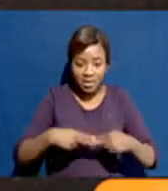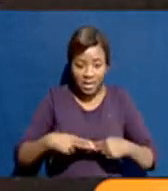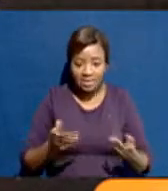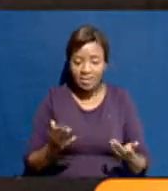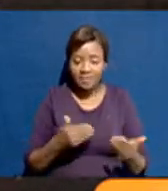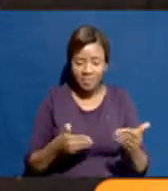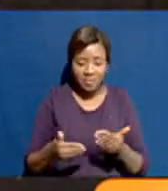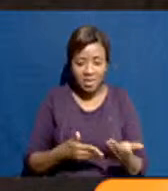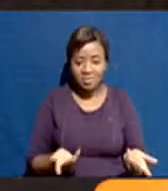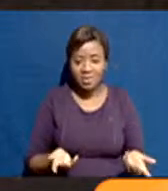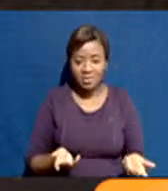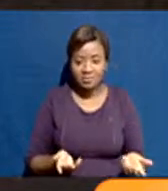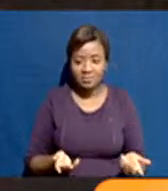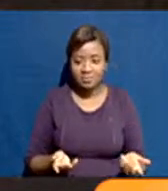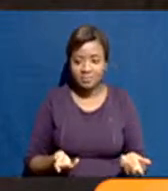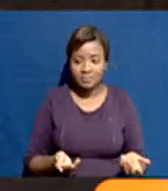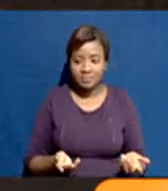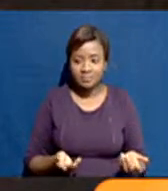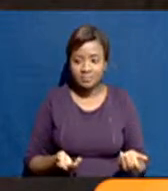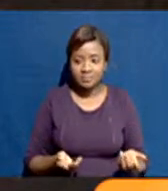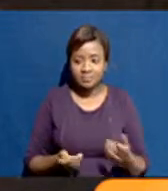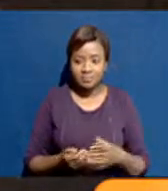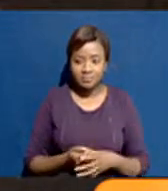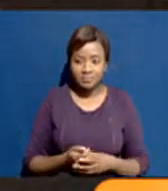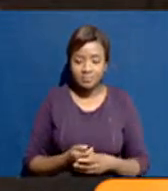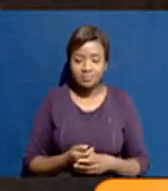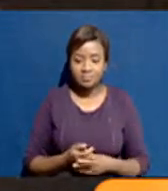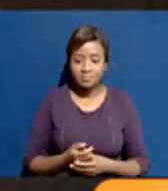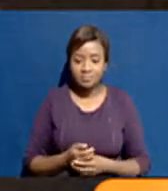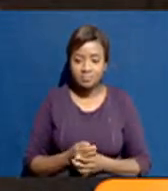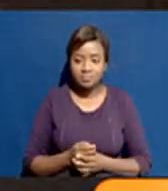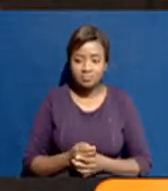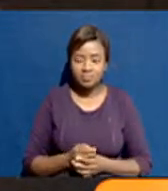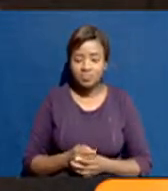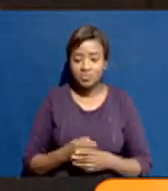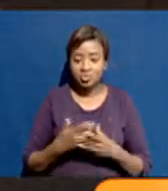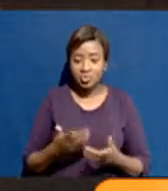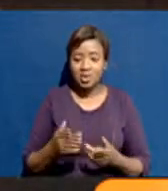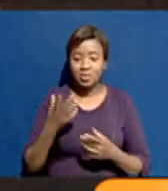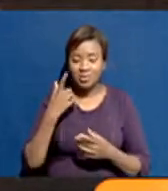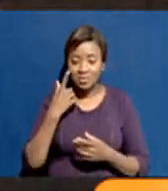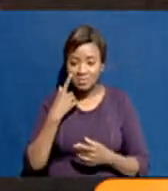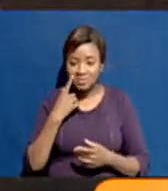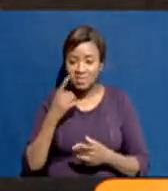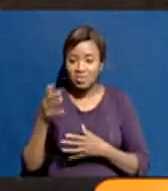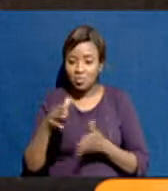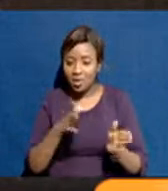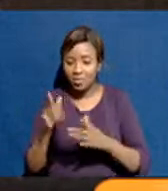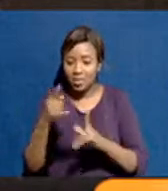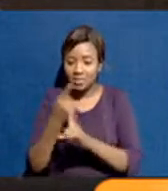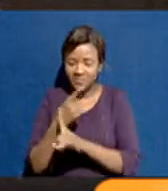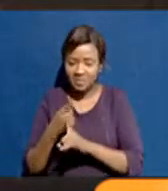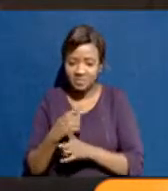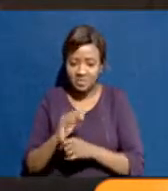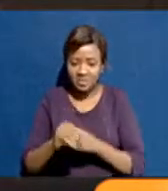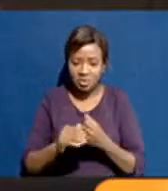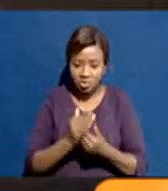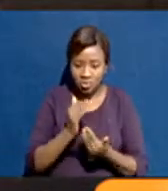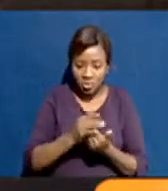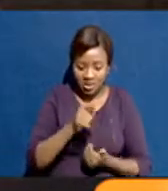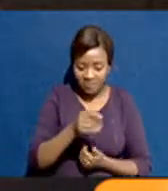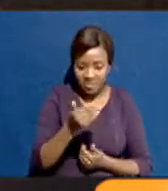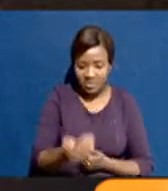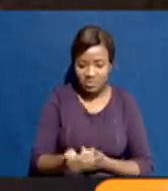example, to now buy and feed for her child. Mm-hmm. Secondly, what we see in teen pregnancies across the